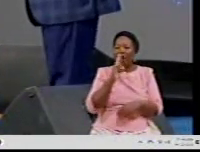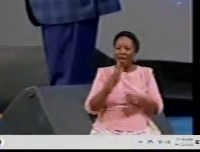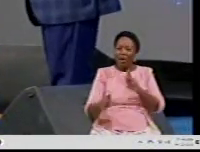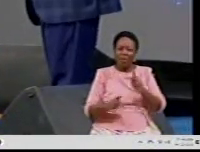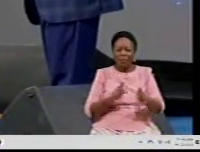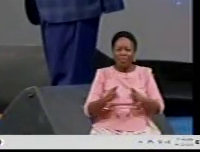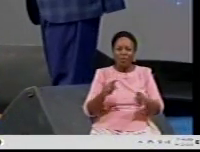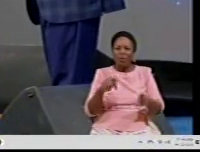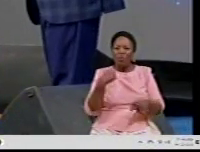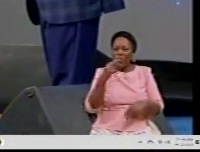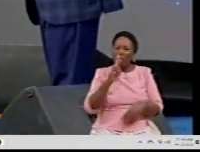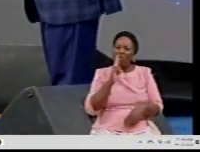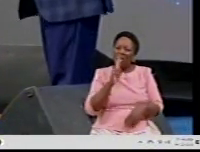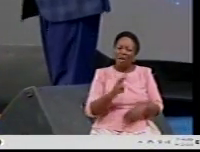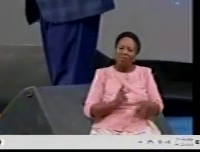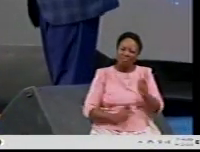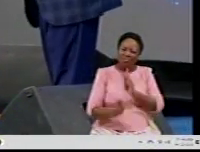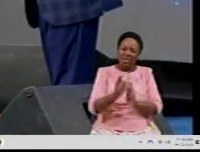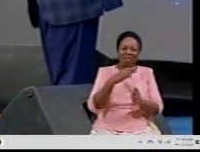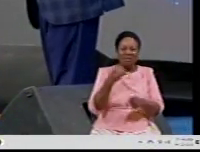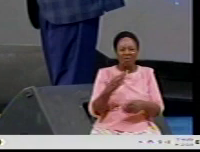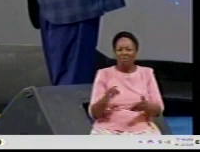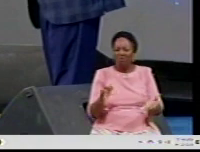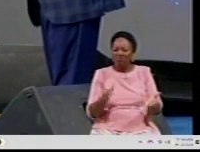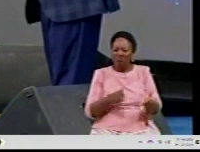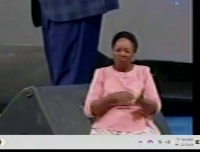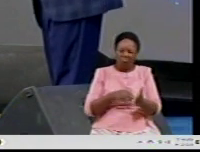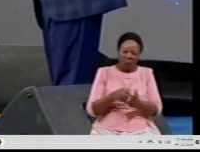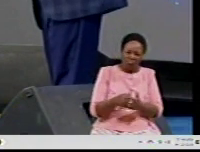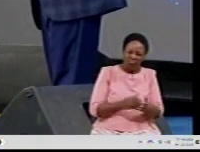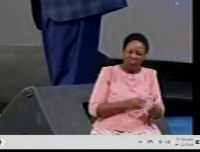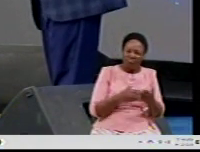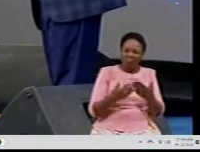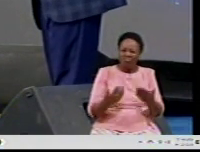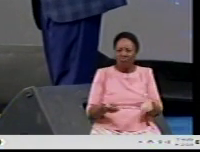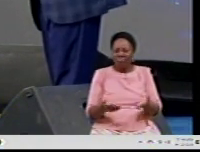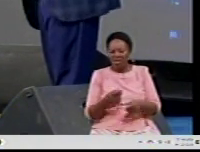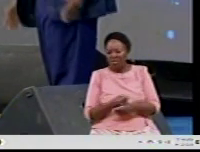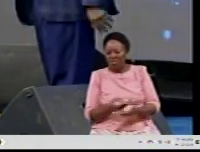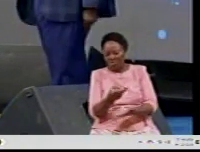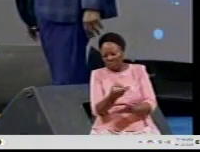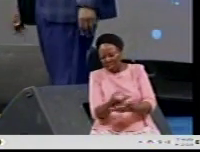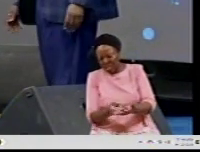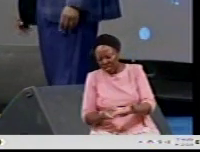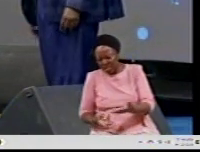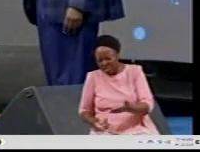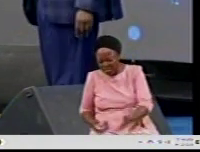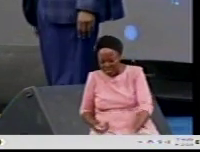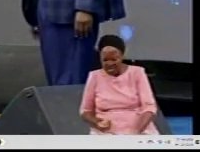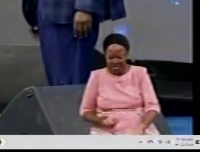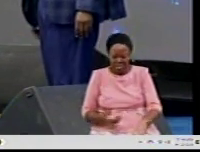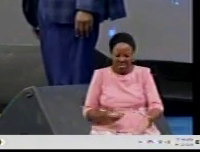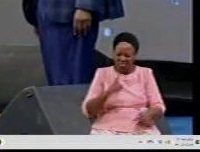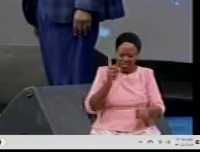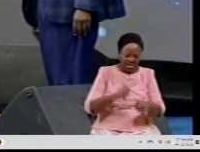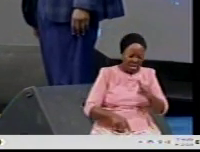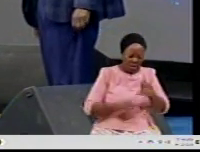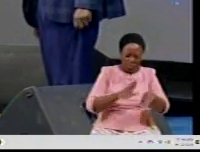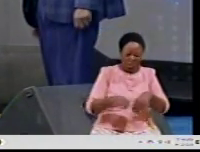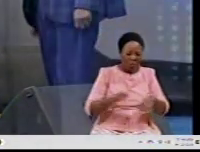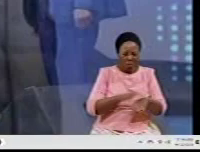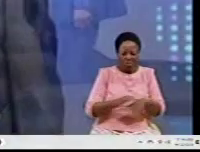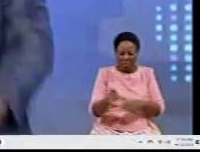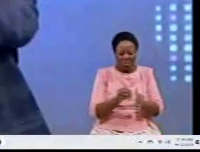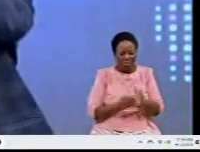who are kind of delayed there, detained there. They cannot walk on their own. They